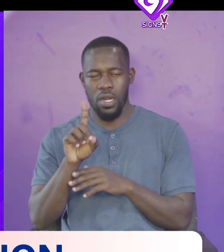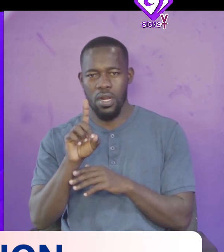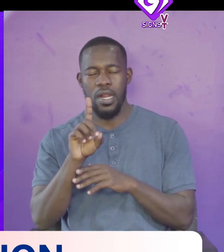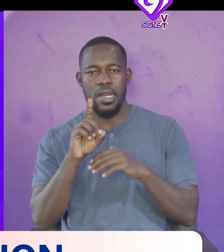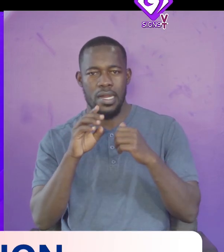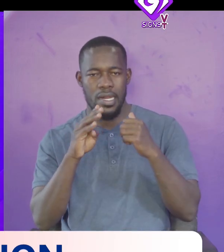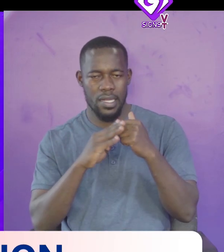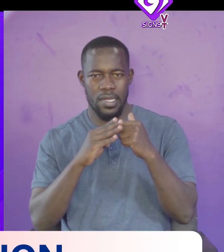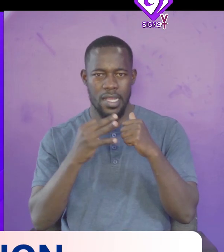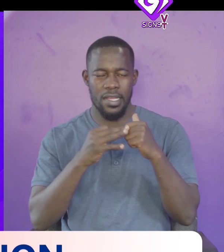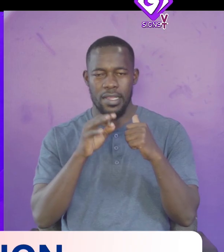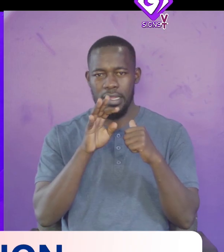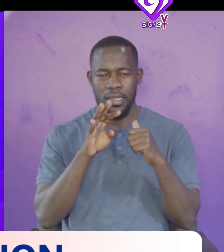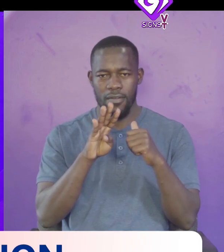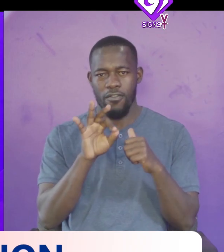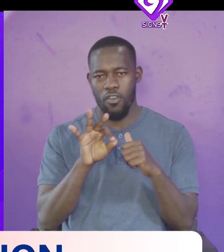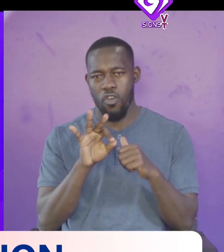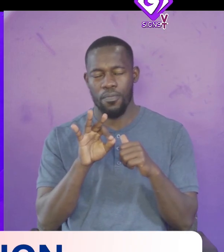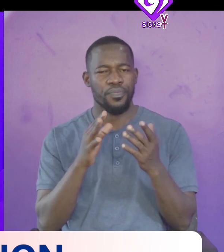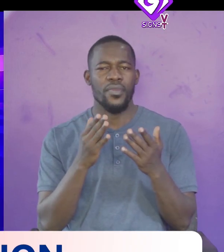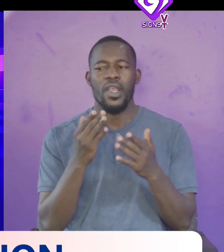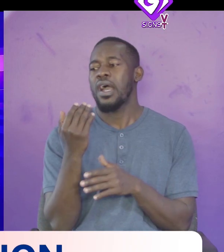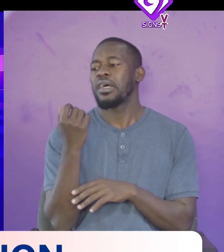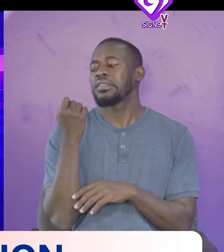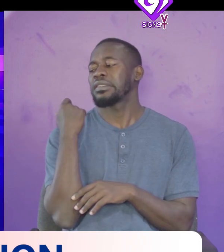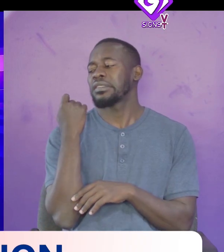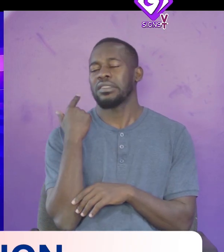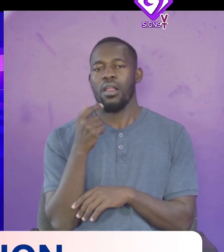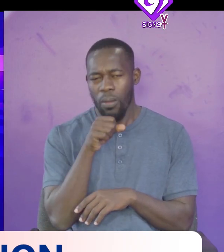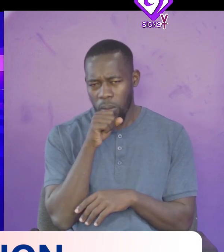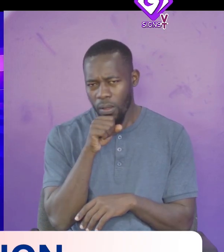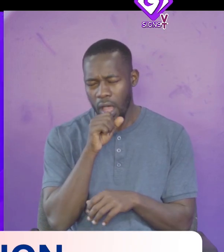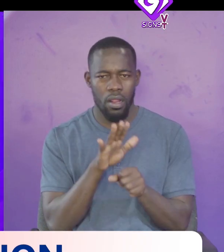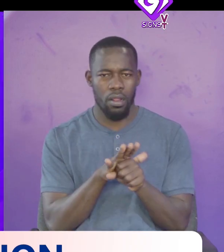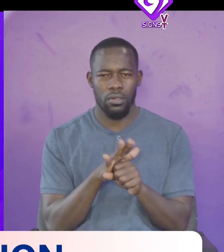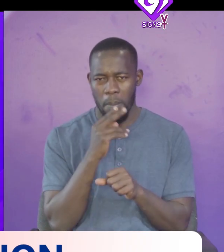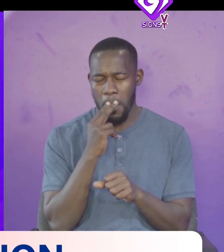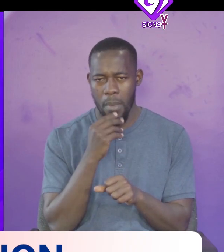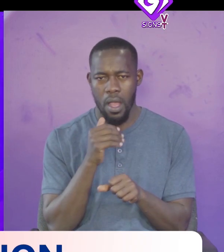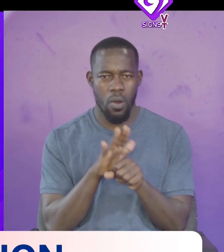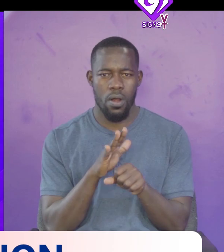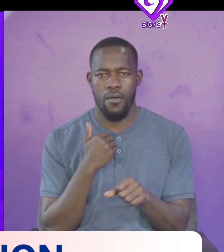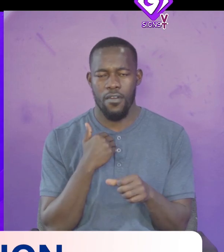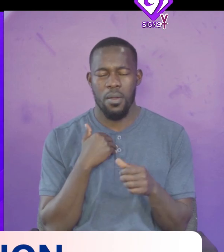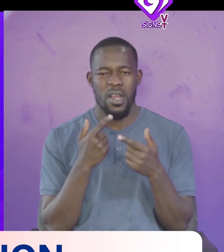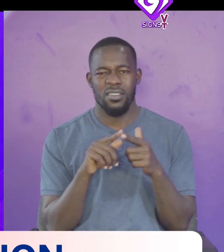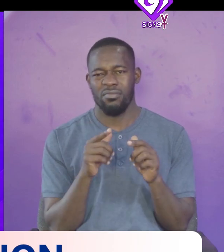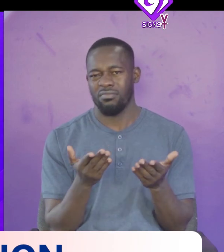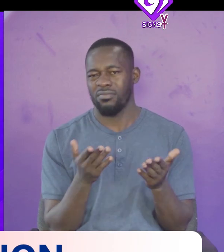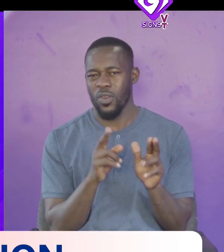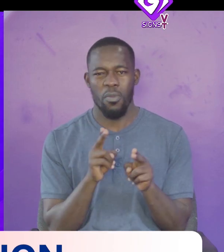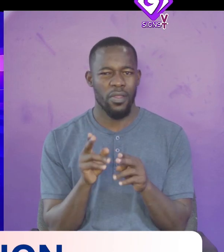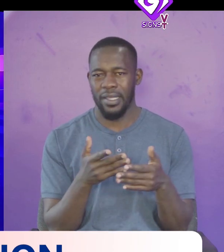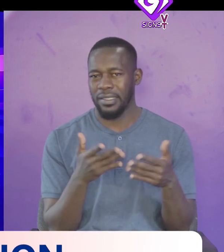0111980384. For the last 2 weeks, I've been having some cough, but I know we'll manage the show. Cough is a small thing, Jonah,